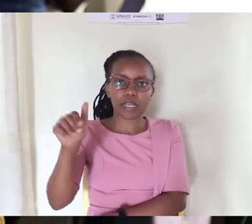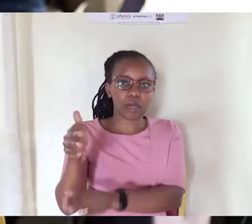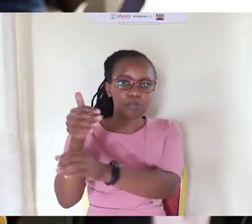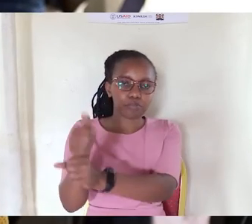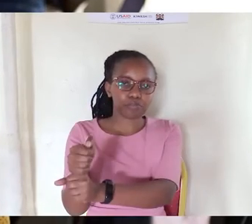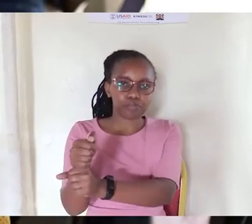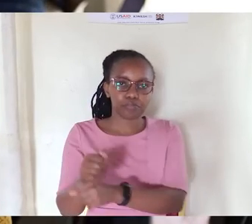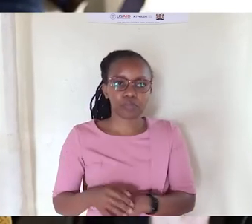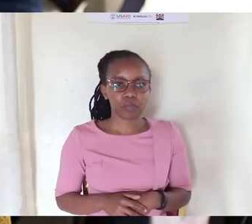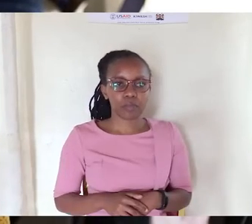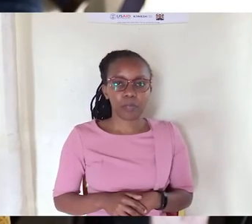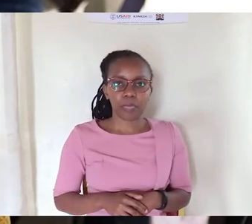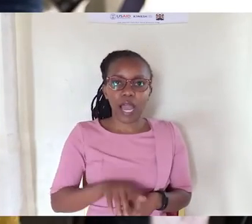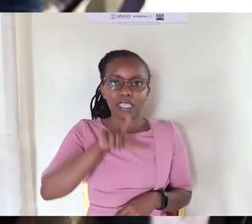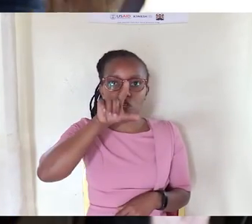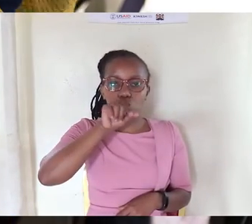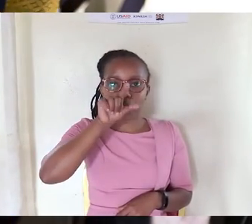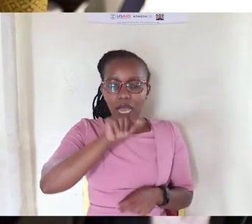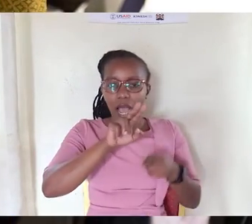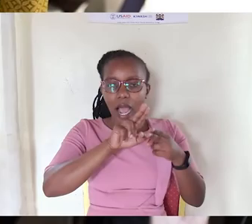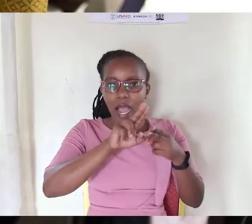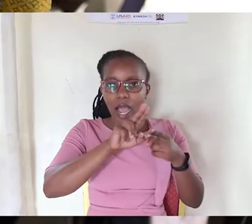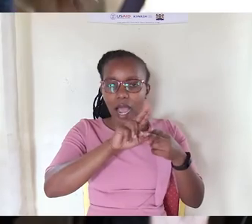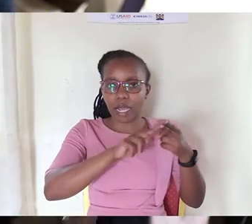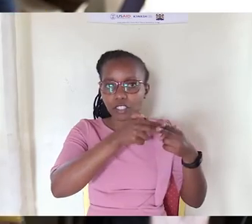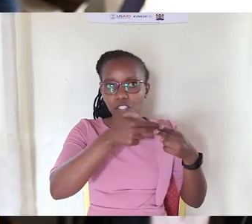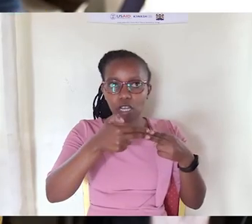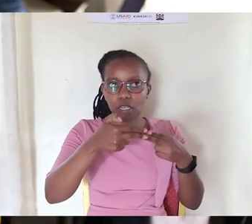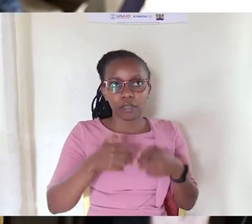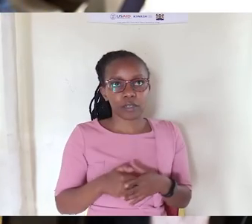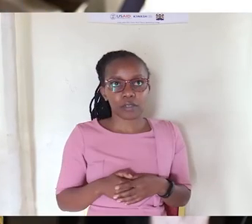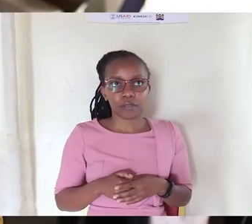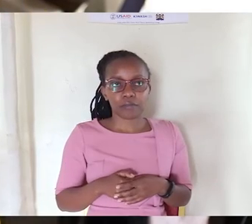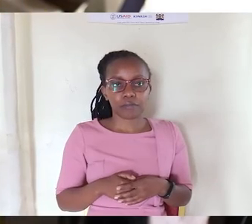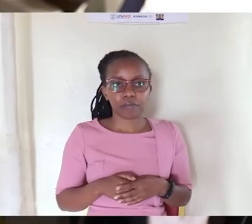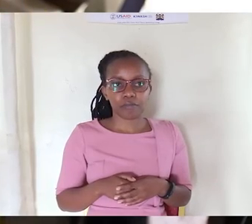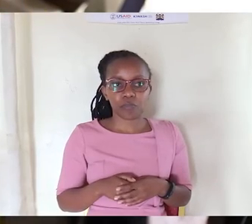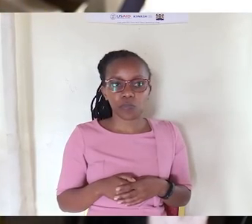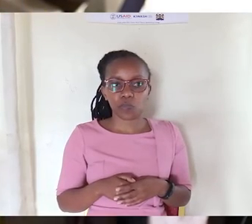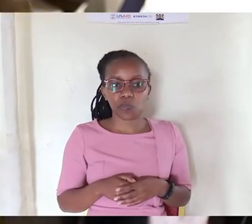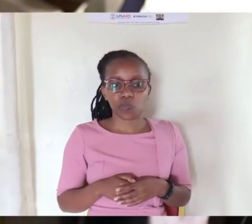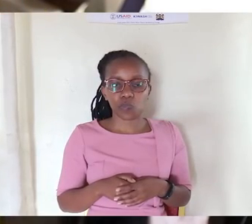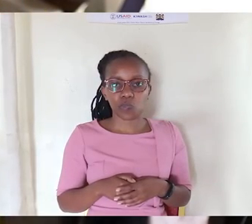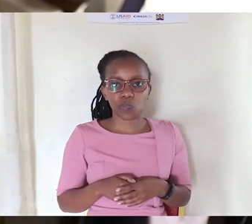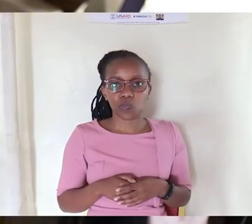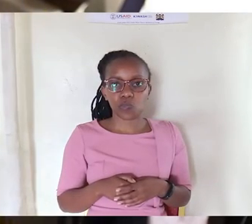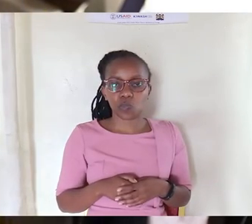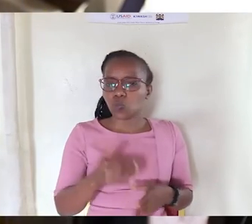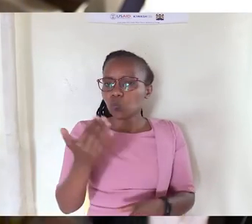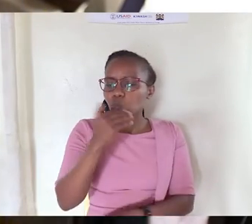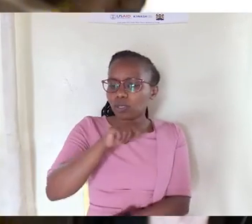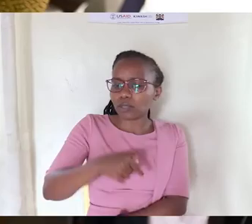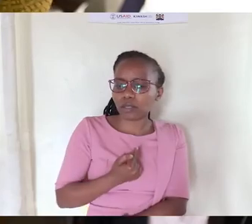to set up a Twitter handle. And I know that sounds really elitist because people do not have it. But we are asking